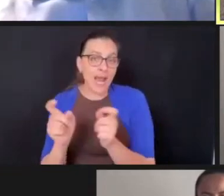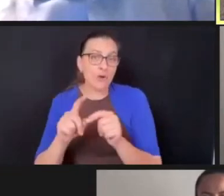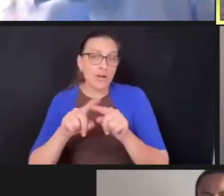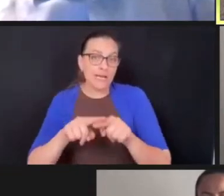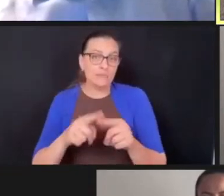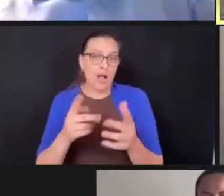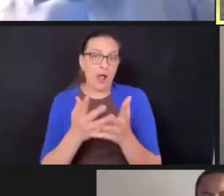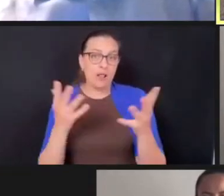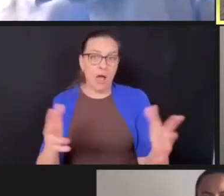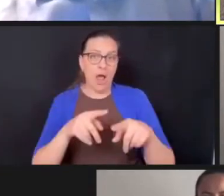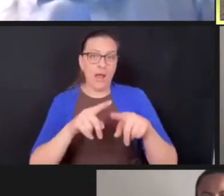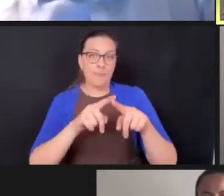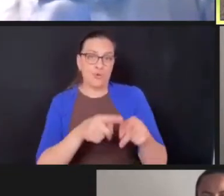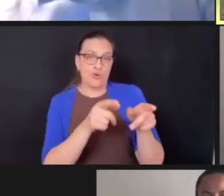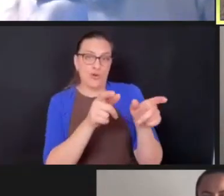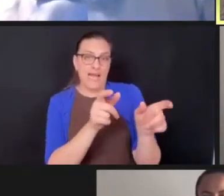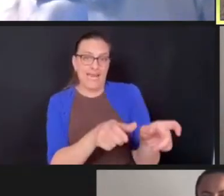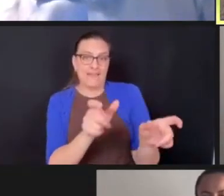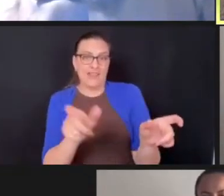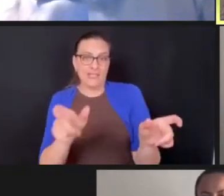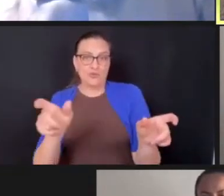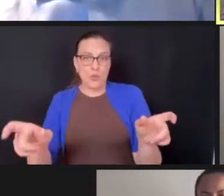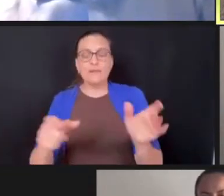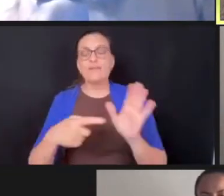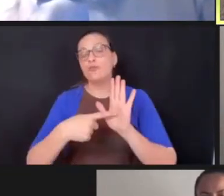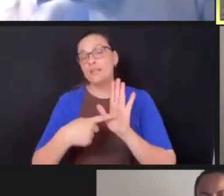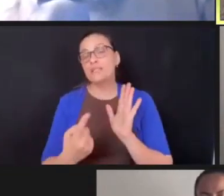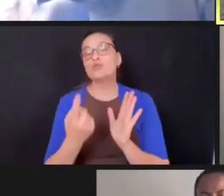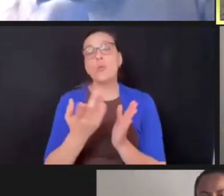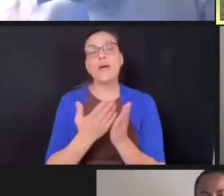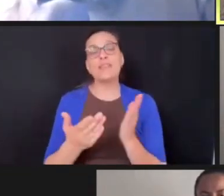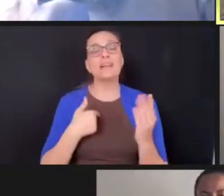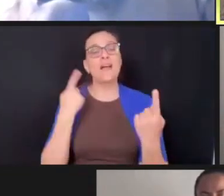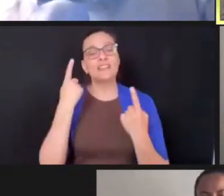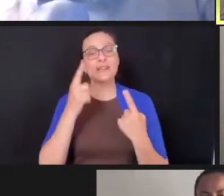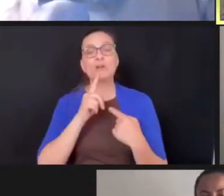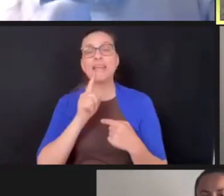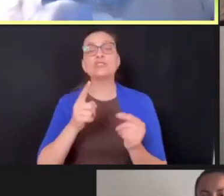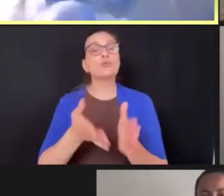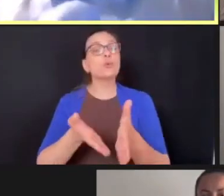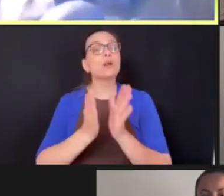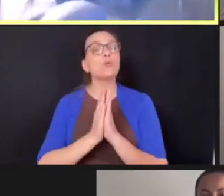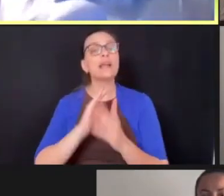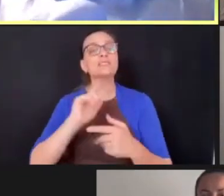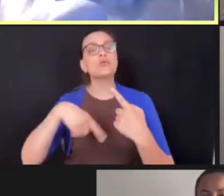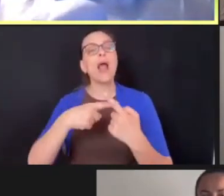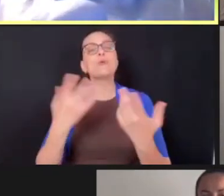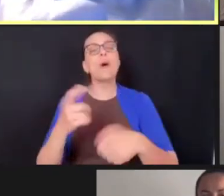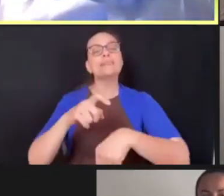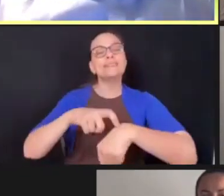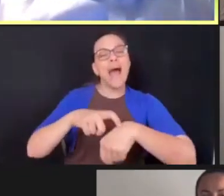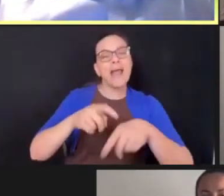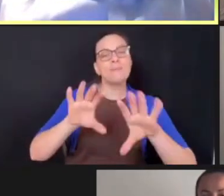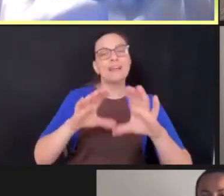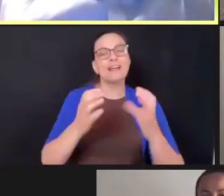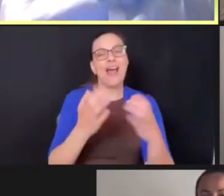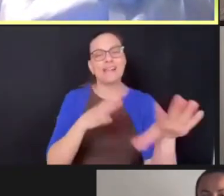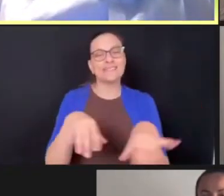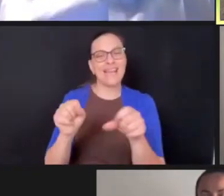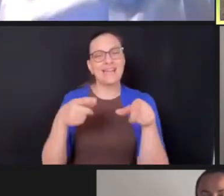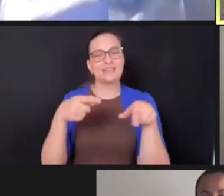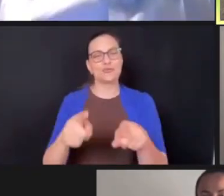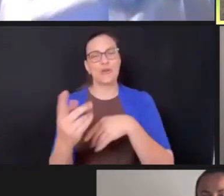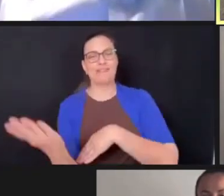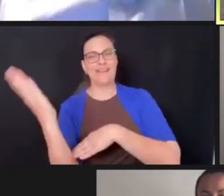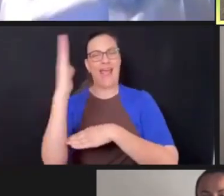I've considered is requests around the timing of classes during the day. You know, if people have sleep difficulties that